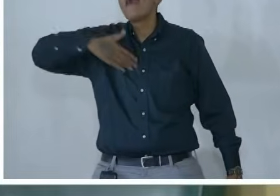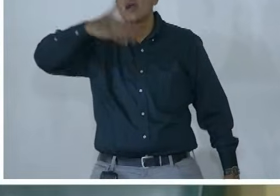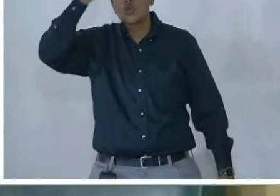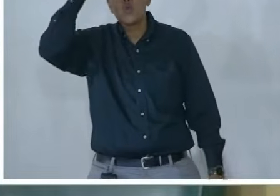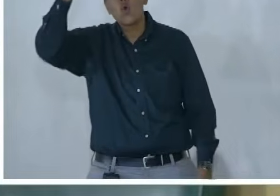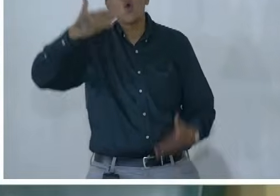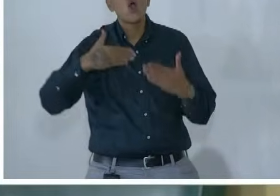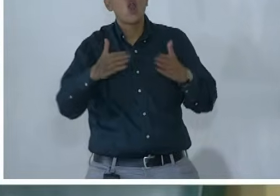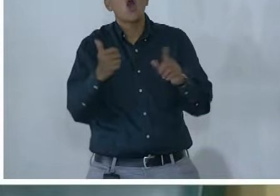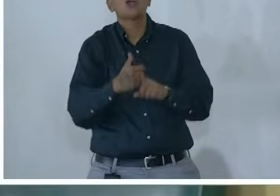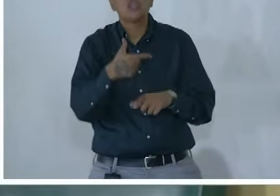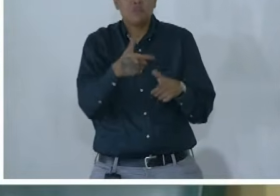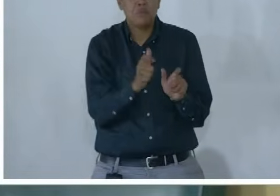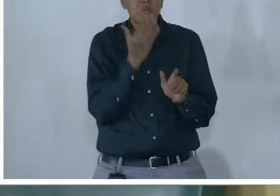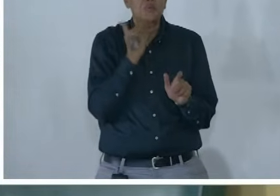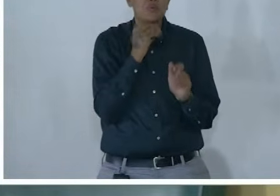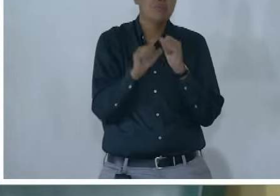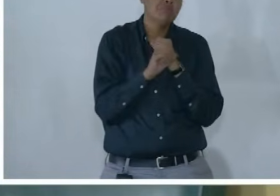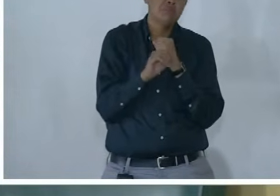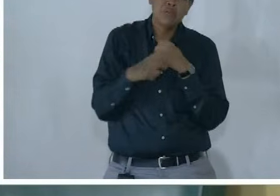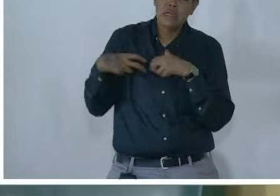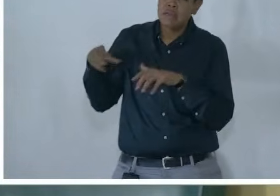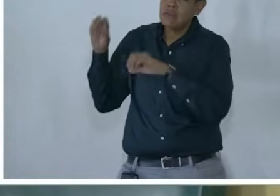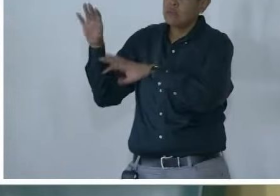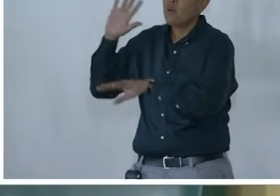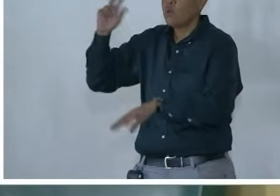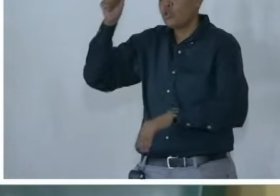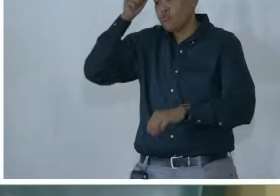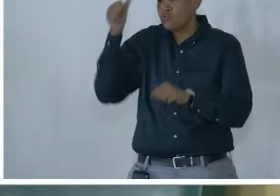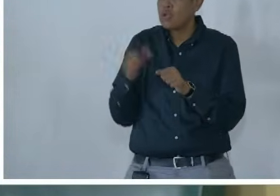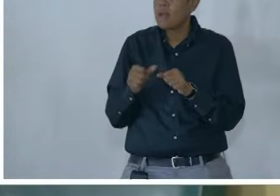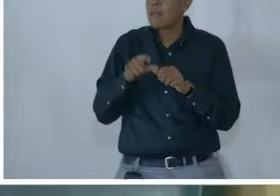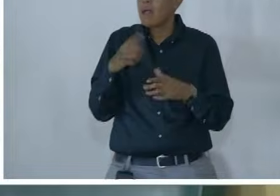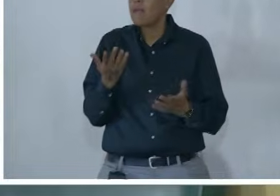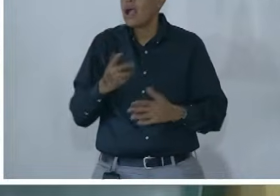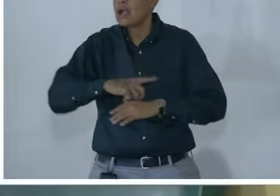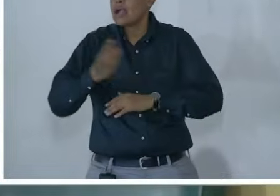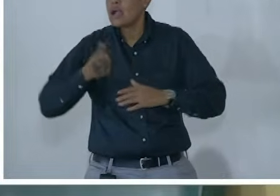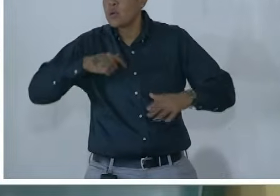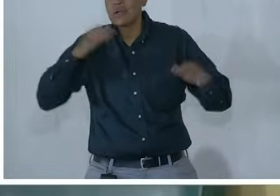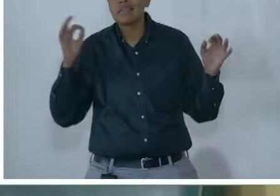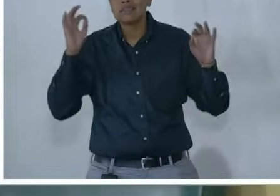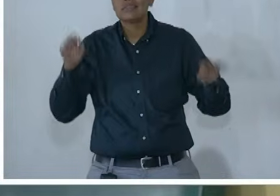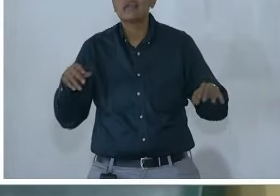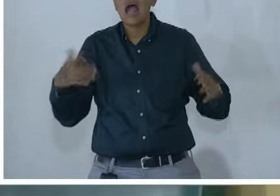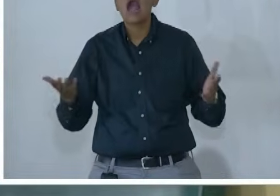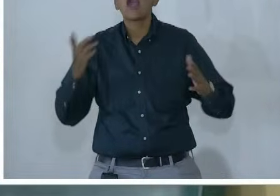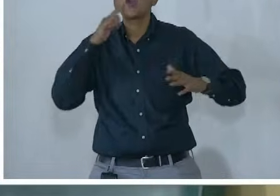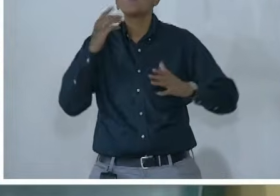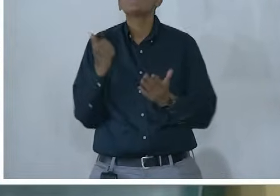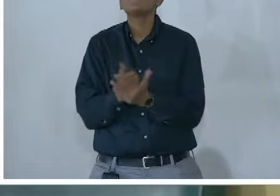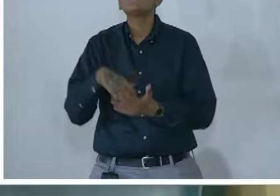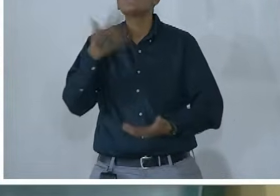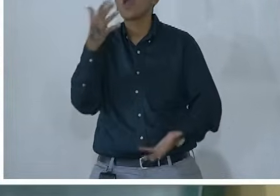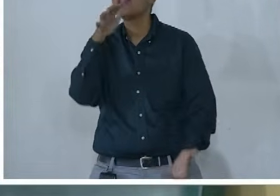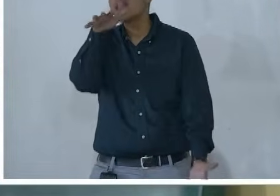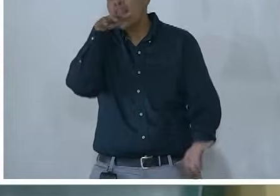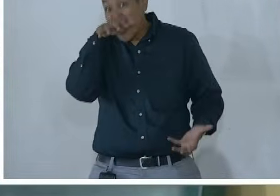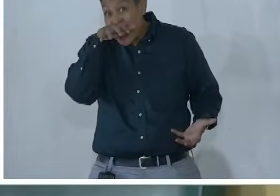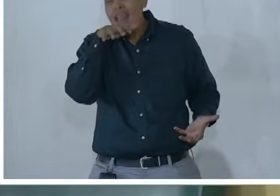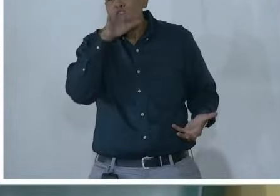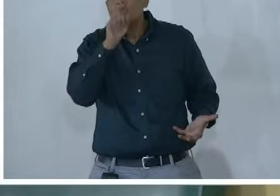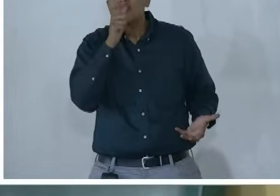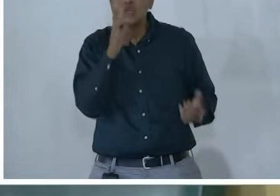the launch of the micro market will be remembered as the day we decided that wealth creation should not